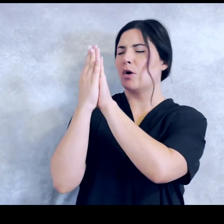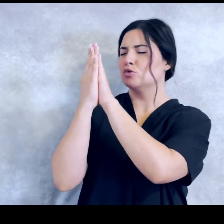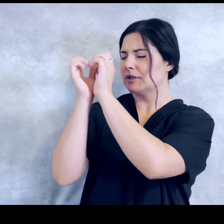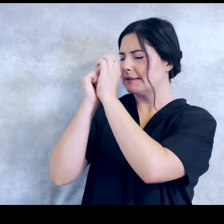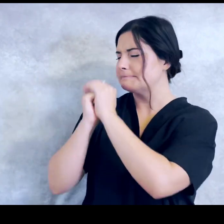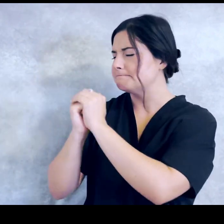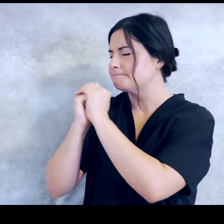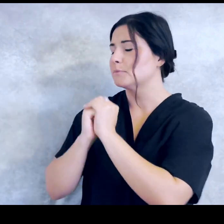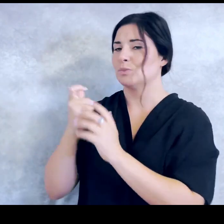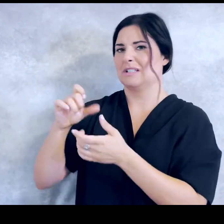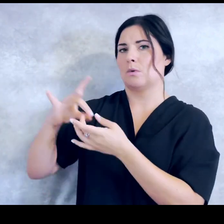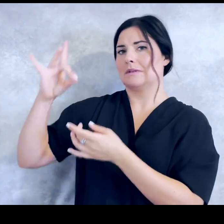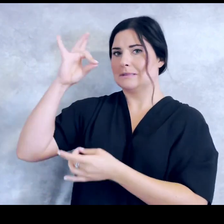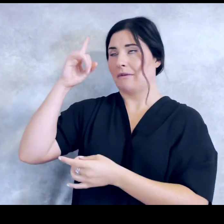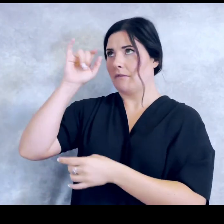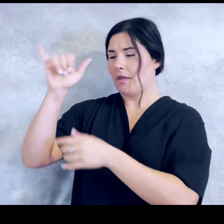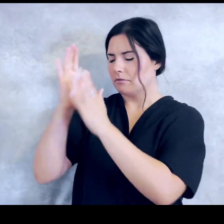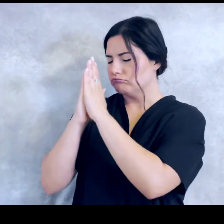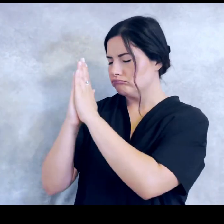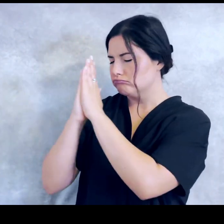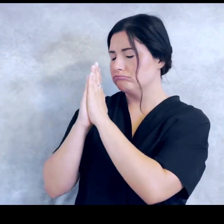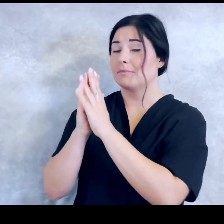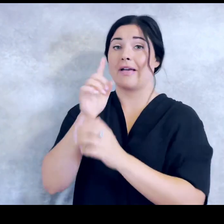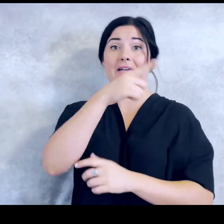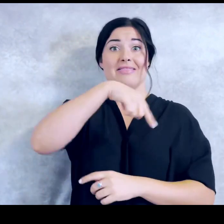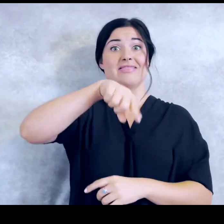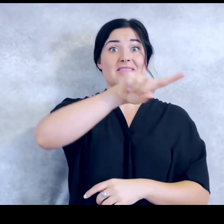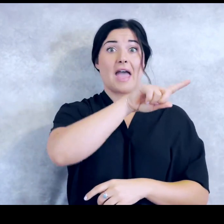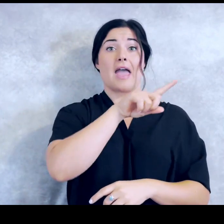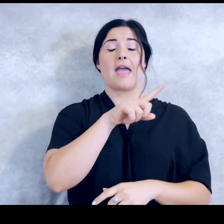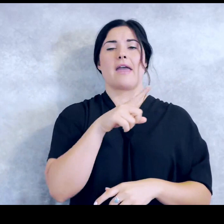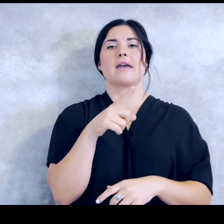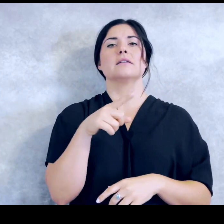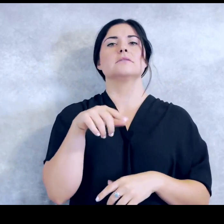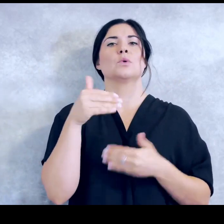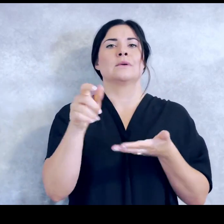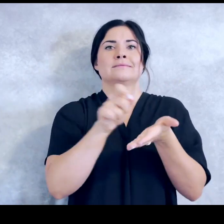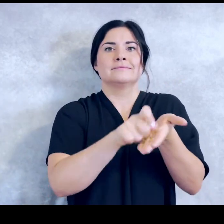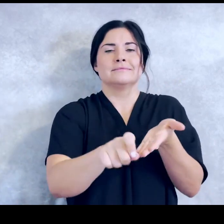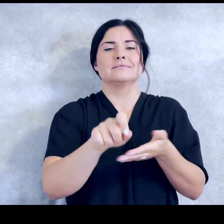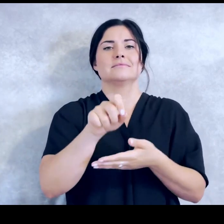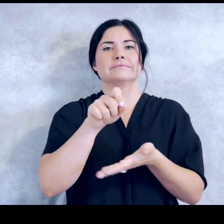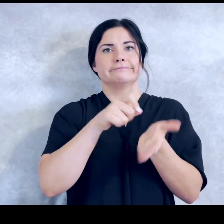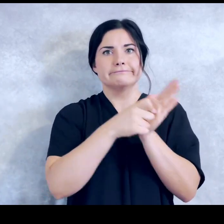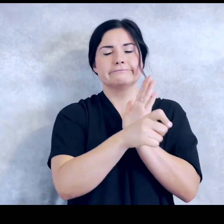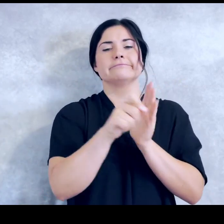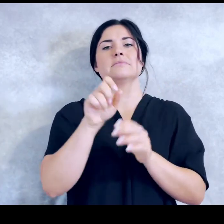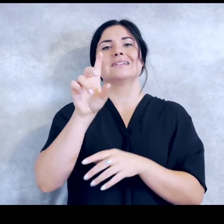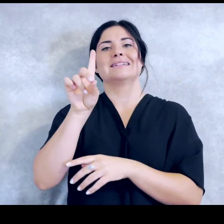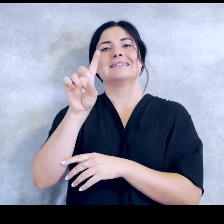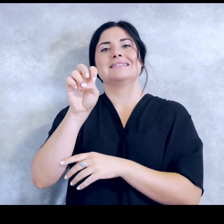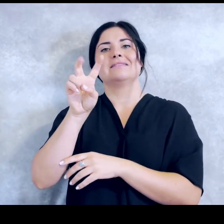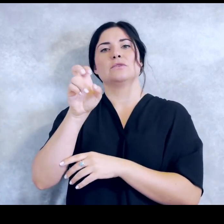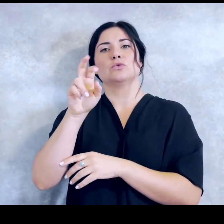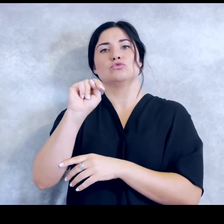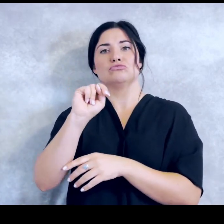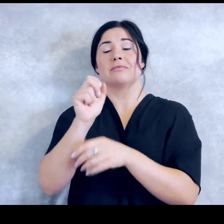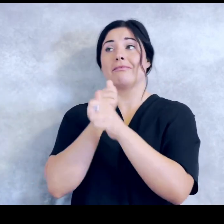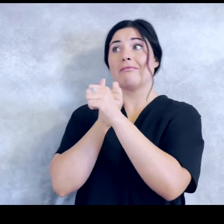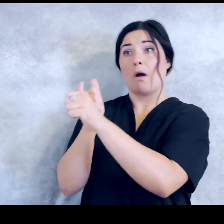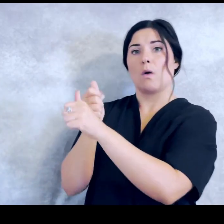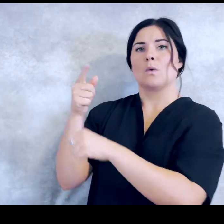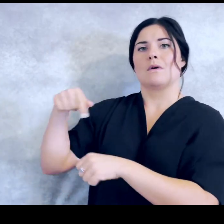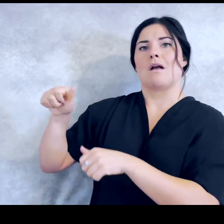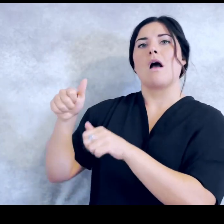stay devoted to Jesus. In verse 42, it says, they devoted themselves, maybe you highlight that in your Bible, maybe you underline it, to